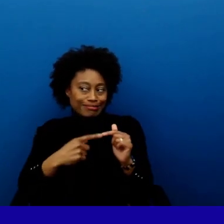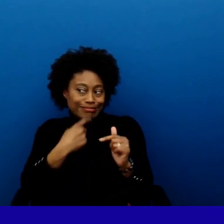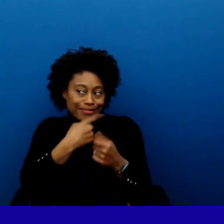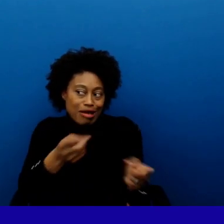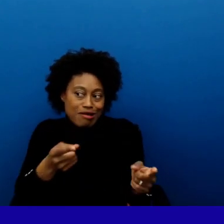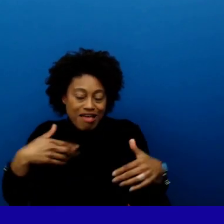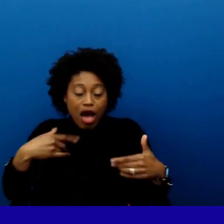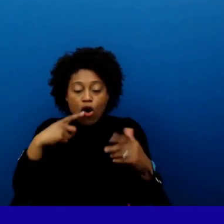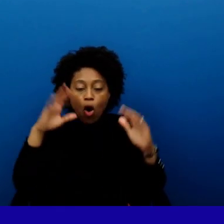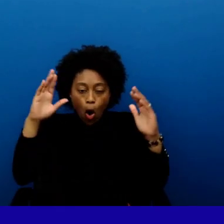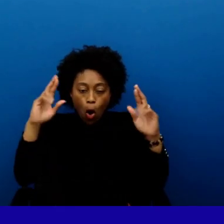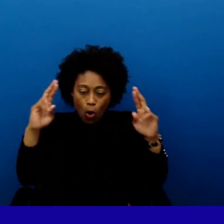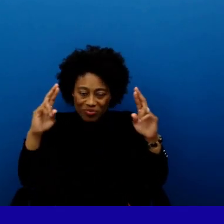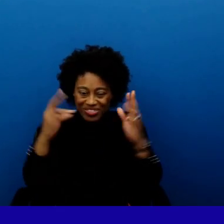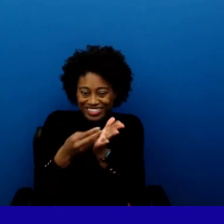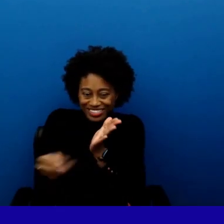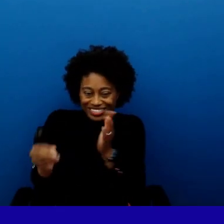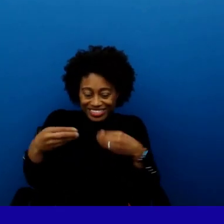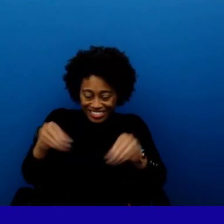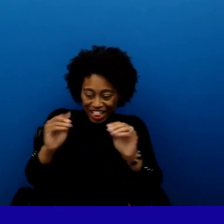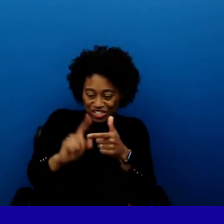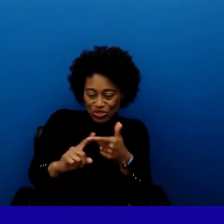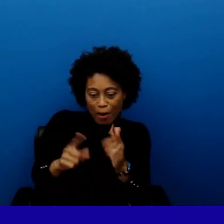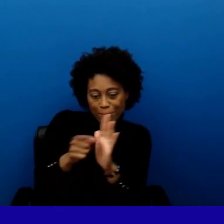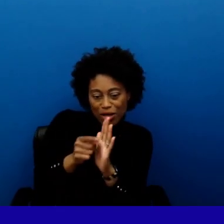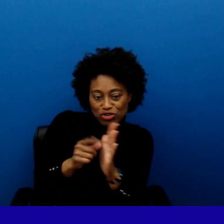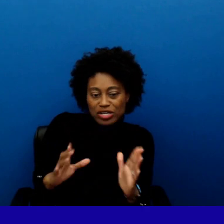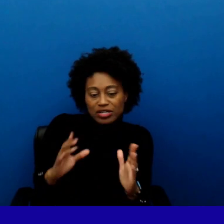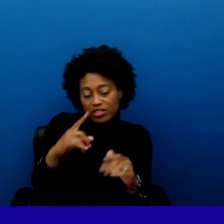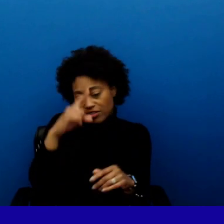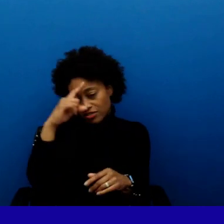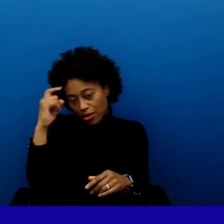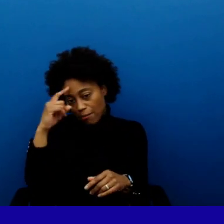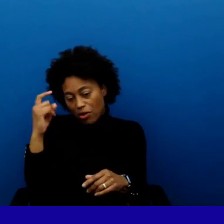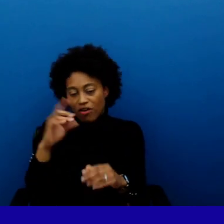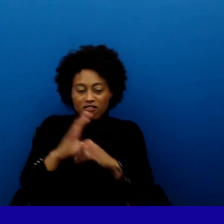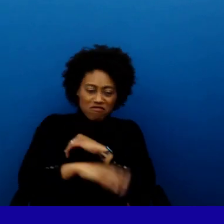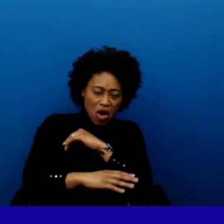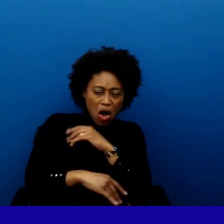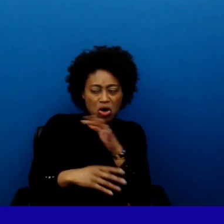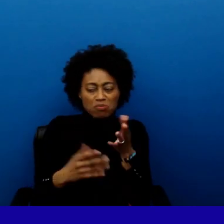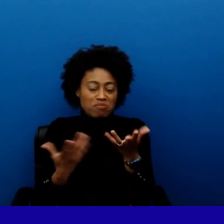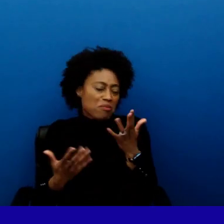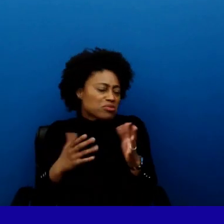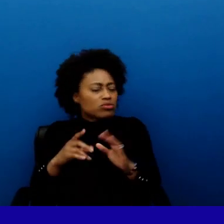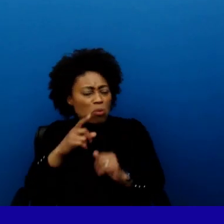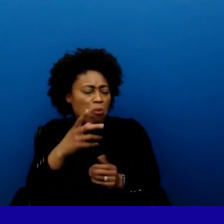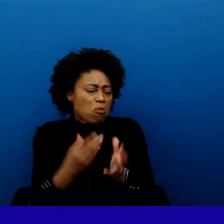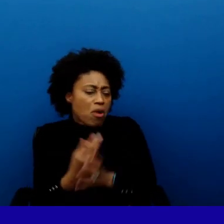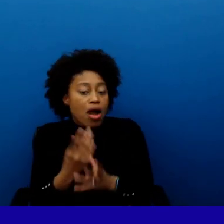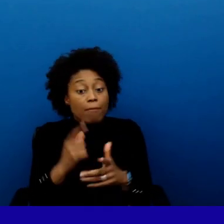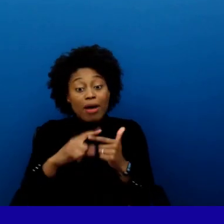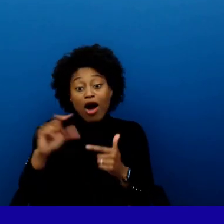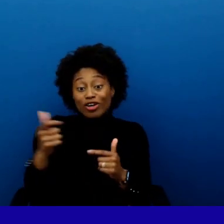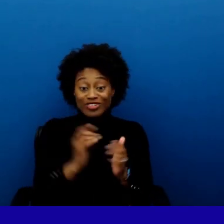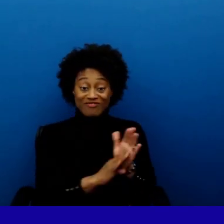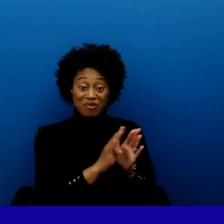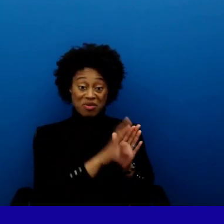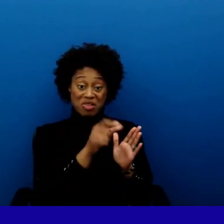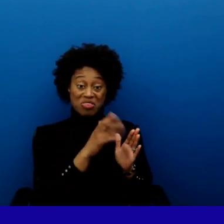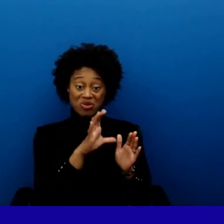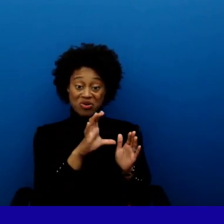much. We're hoping to sell it to a publisher sometime in the fall or early spring. So, and then I'm also